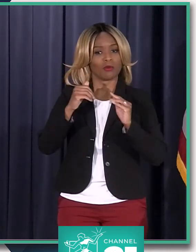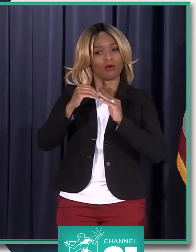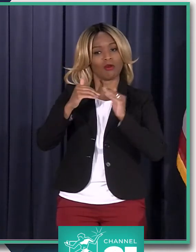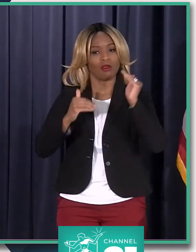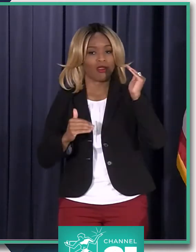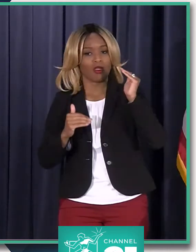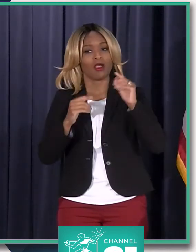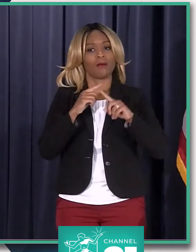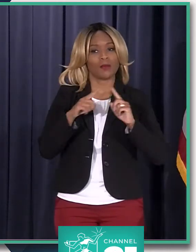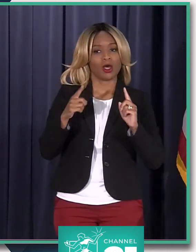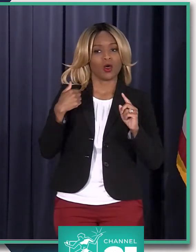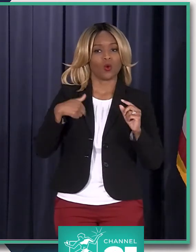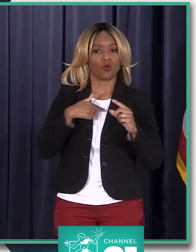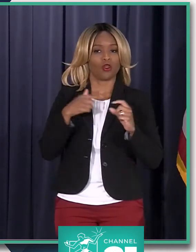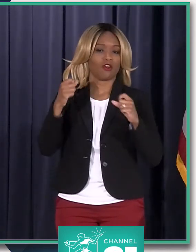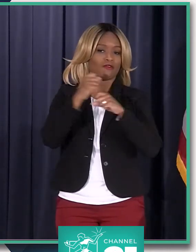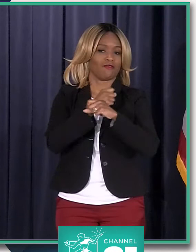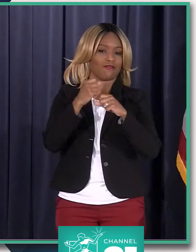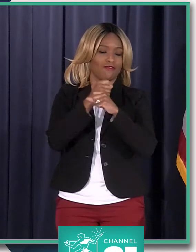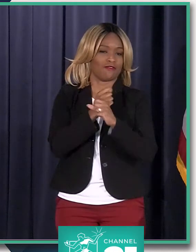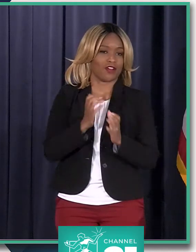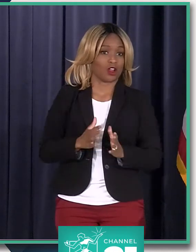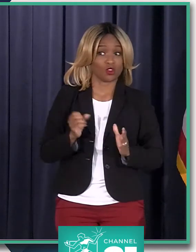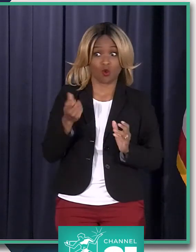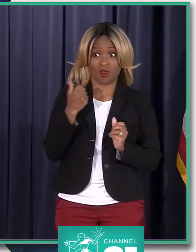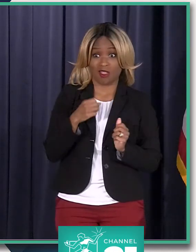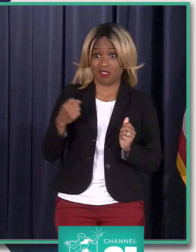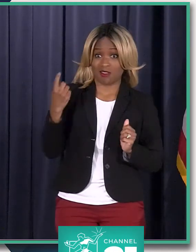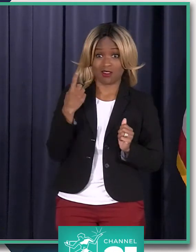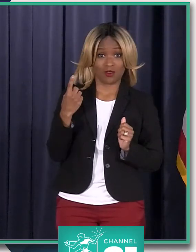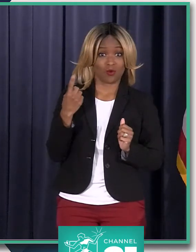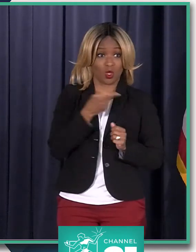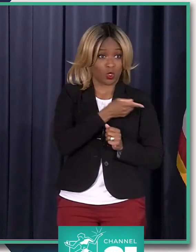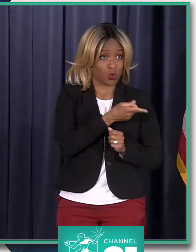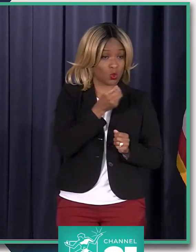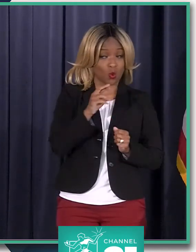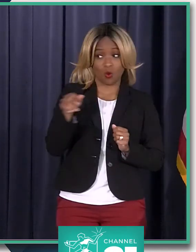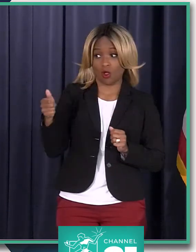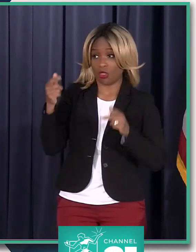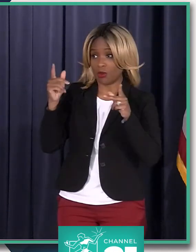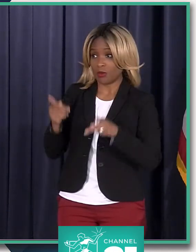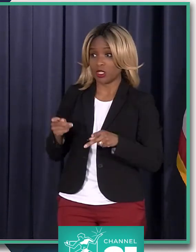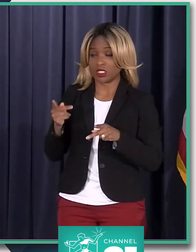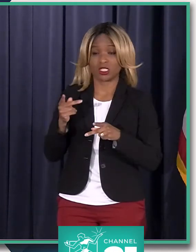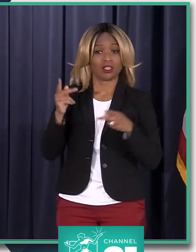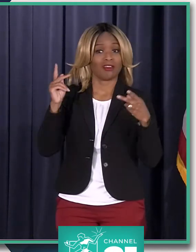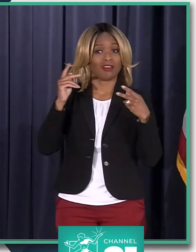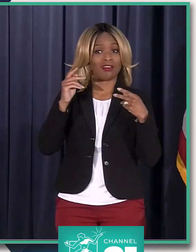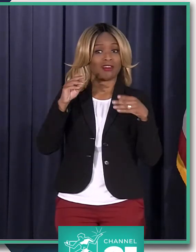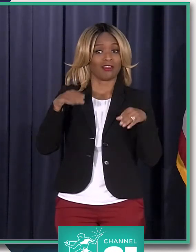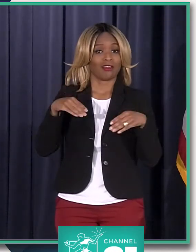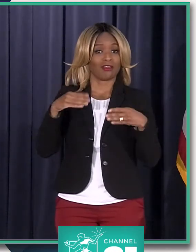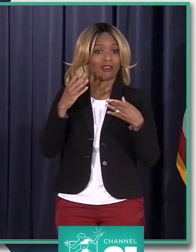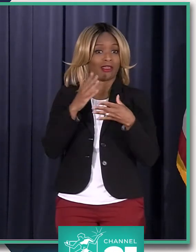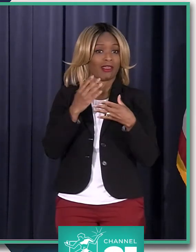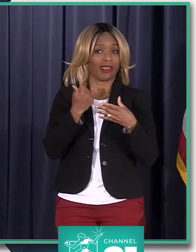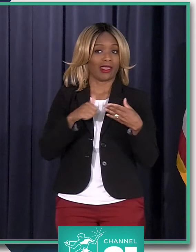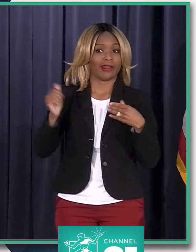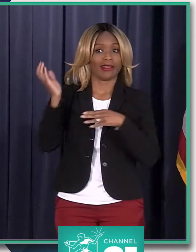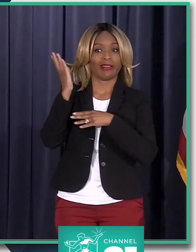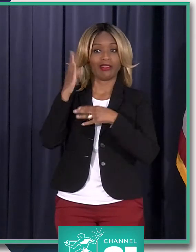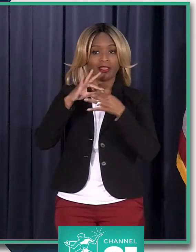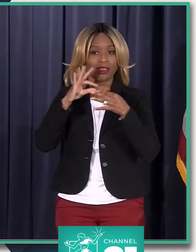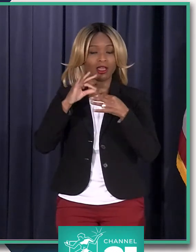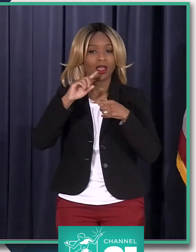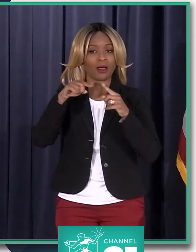but we're fighters. So I wanted to know, has anyone you or anybody made any statements about the mailbox? We